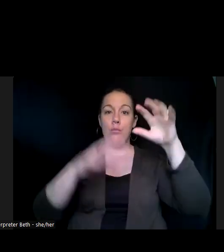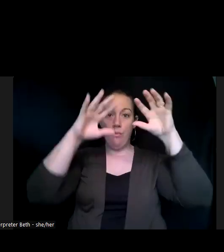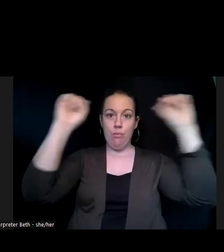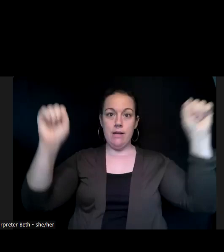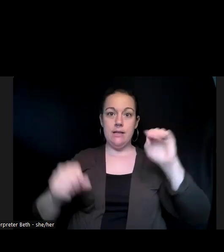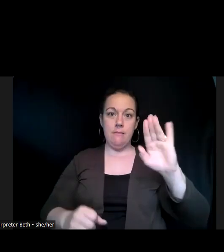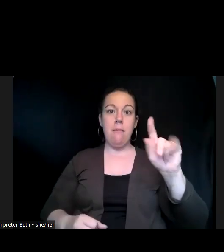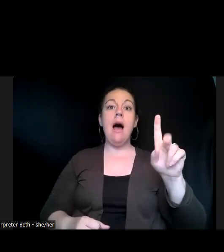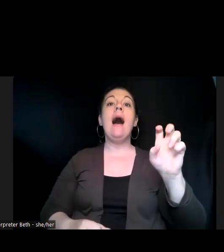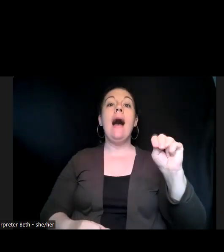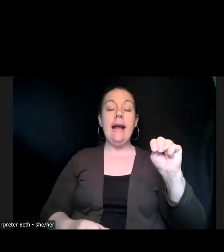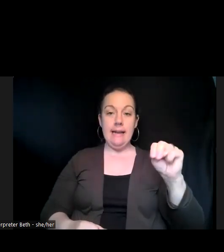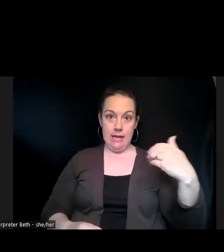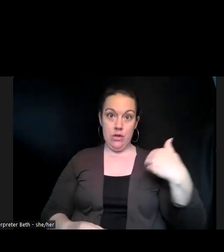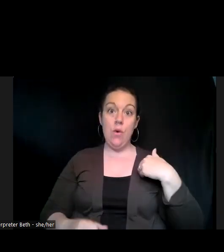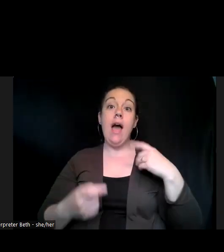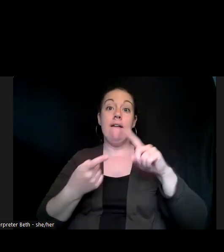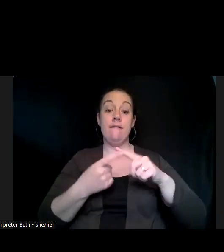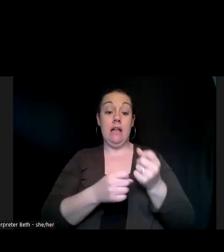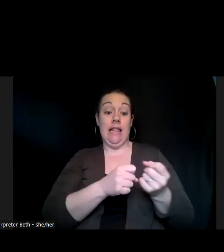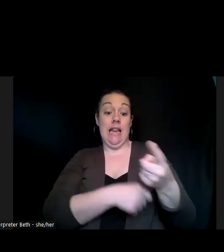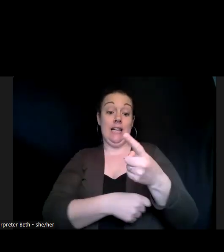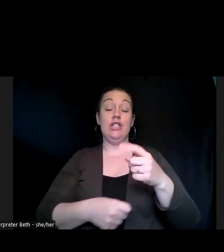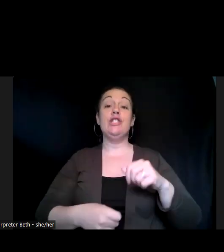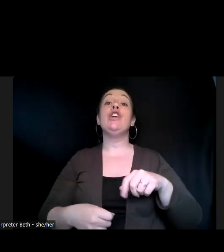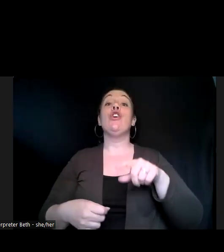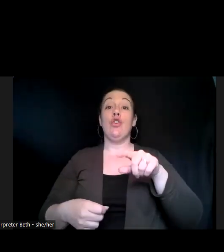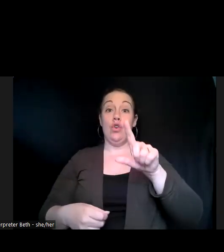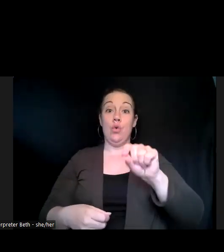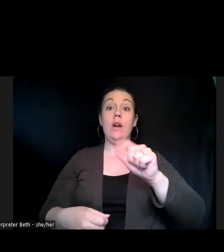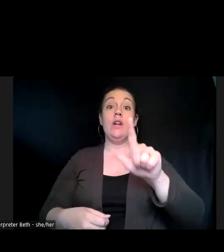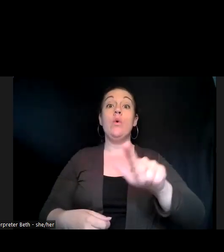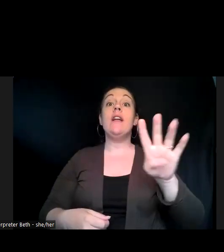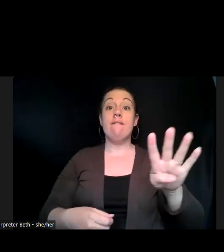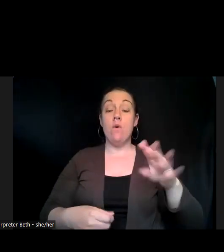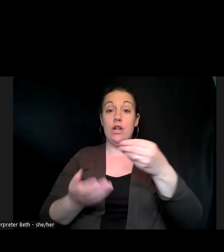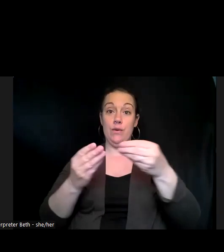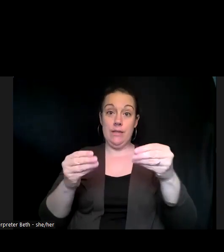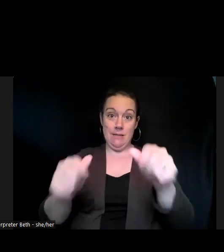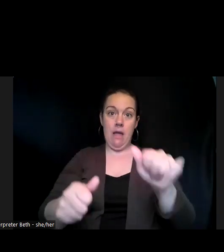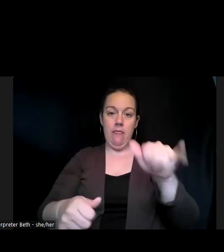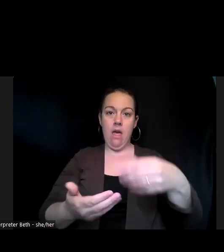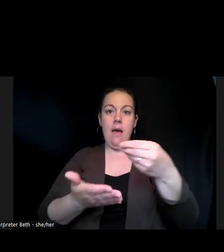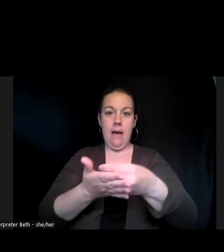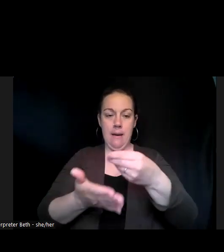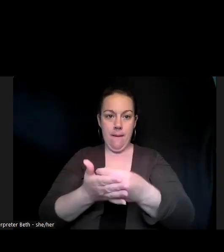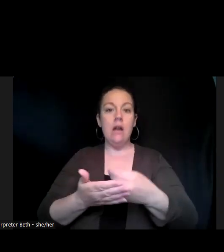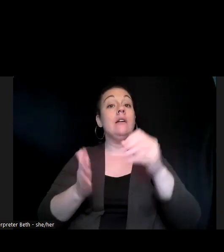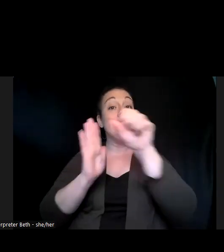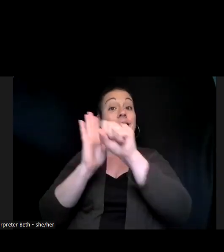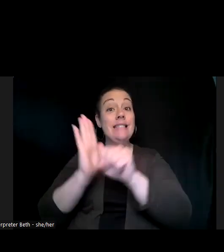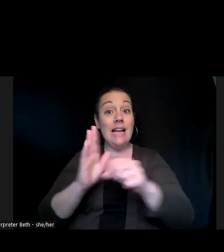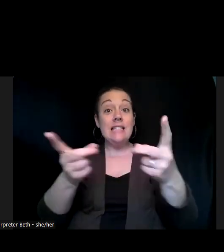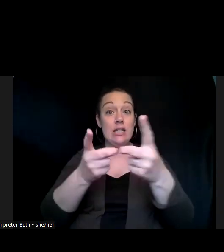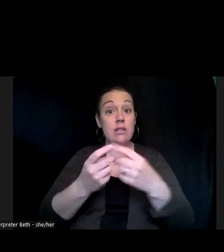September 30th of next year, 2024, to spend that money. States and districts really have a lot of